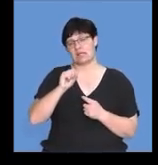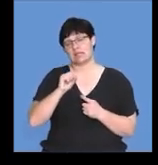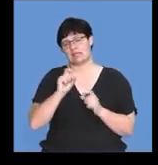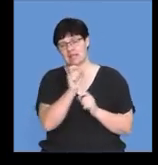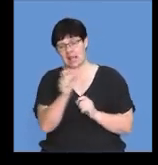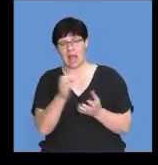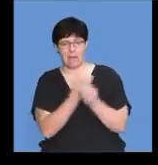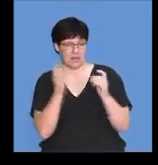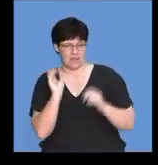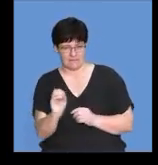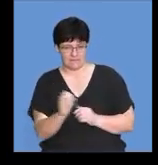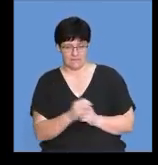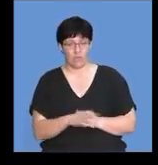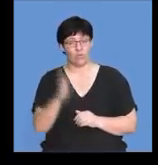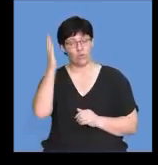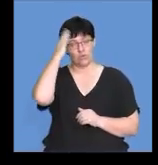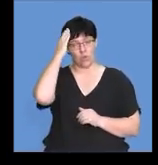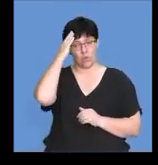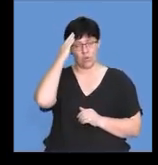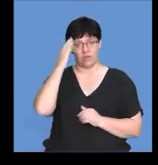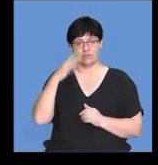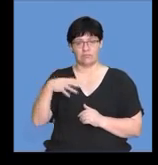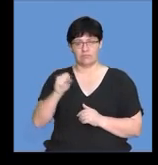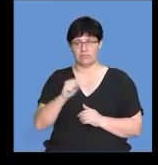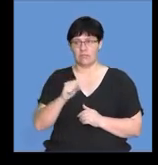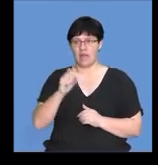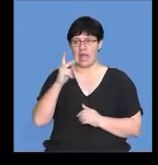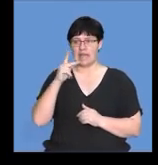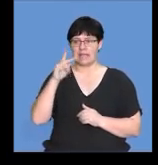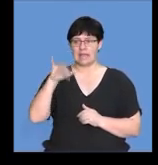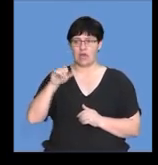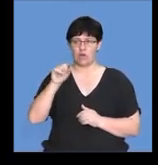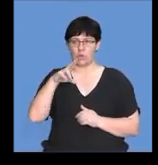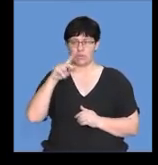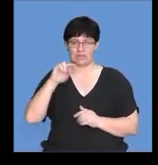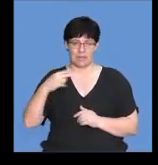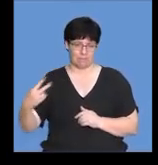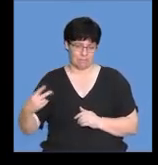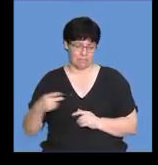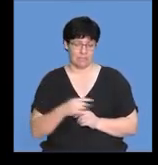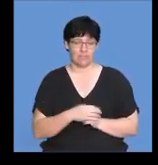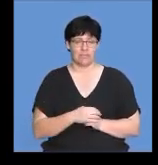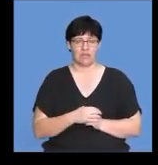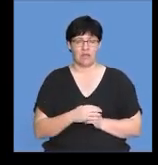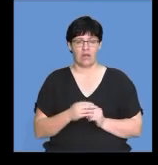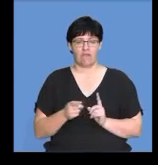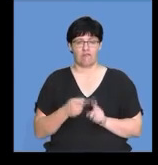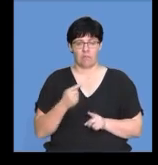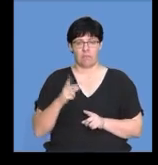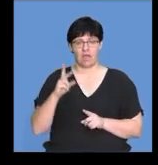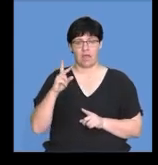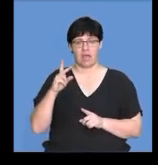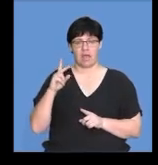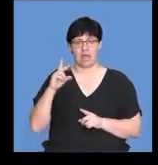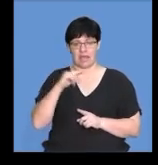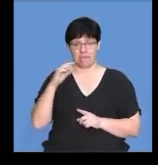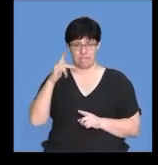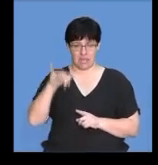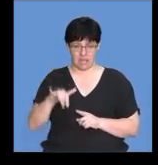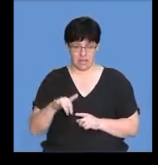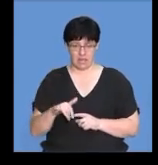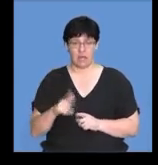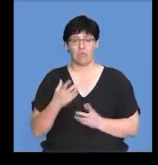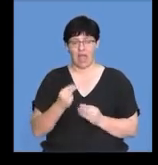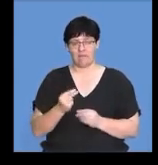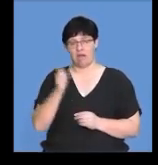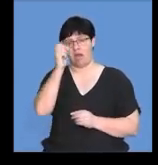many. We also know that if you're taking a karyotype from a gonad or from a gamete, my apologies, it would have